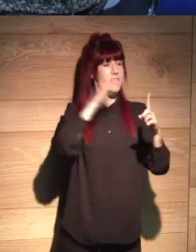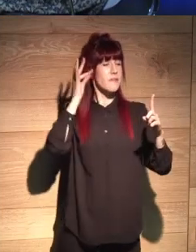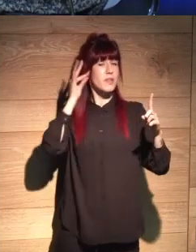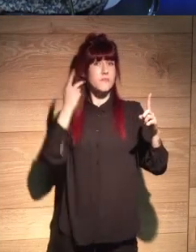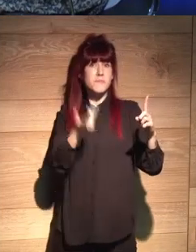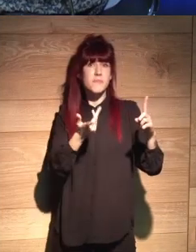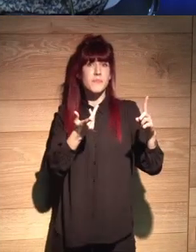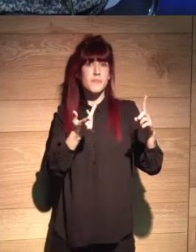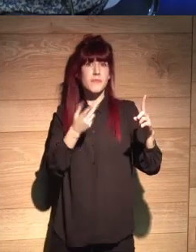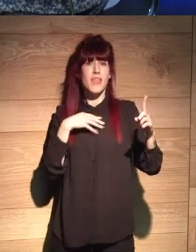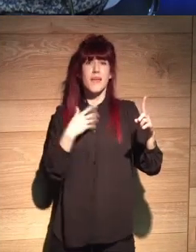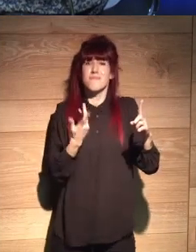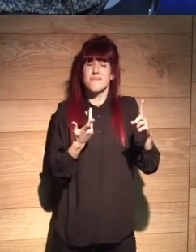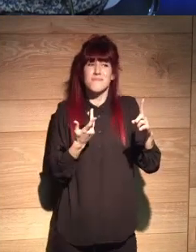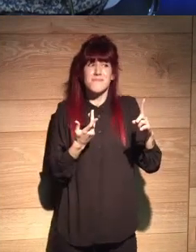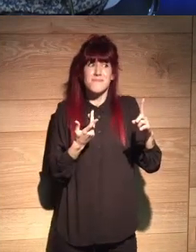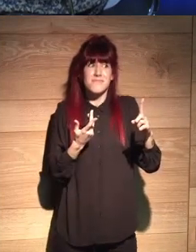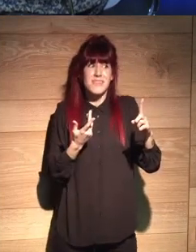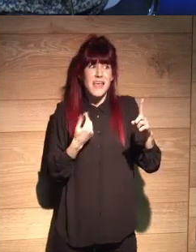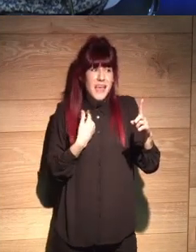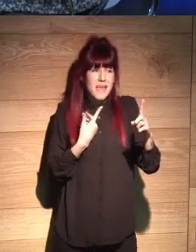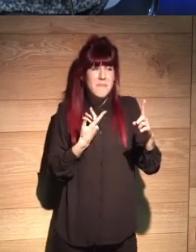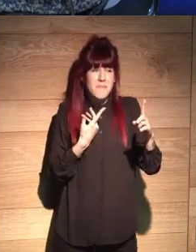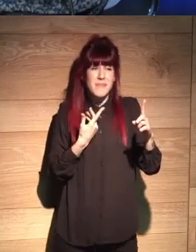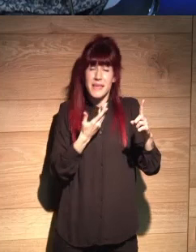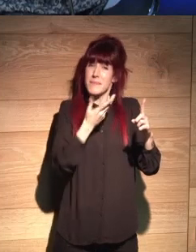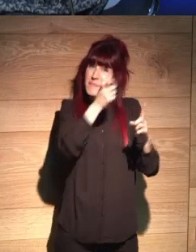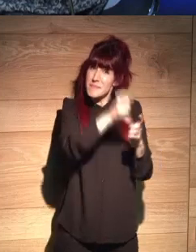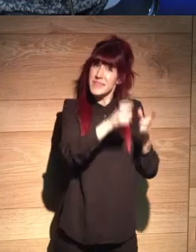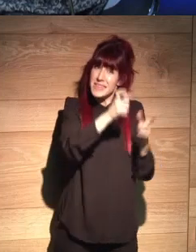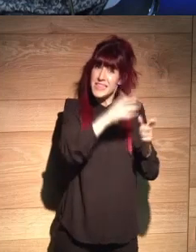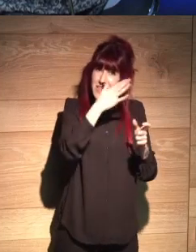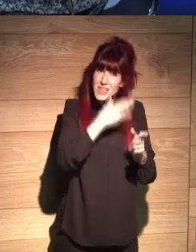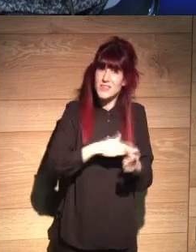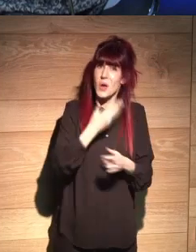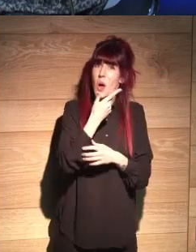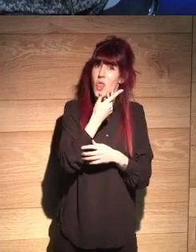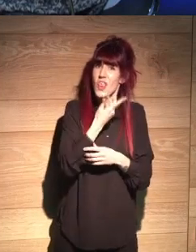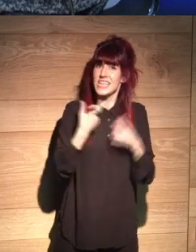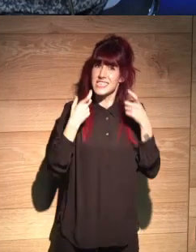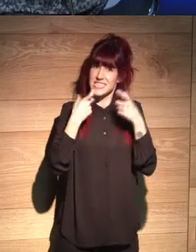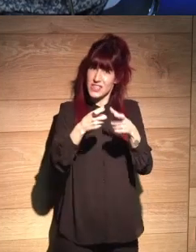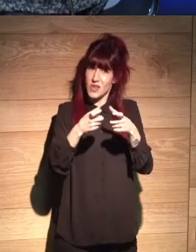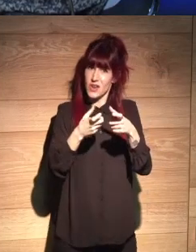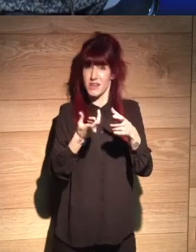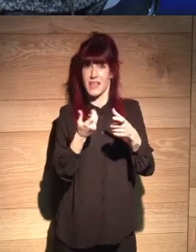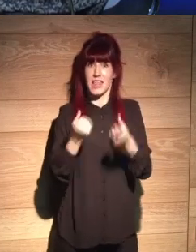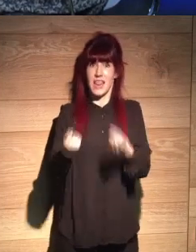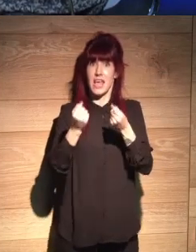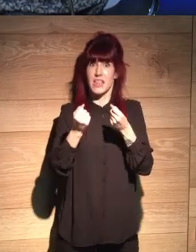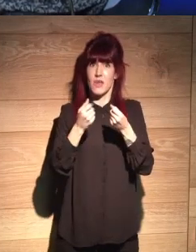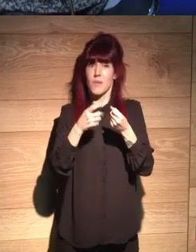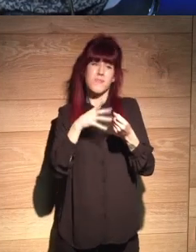female role models to make the energy sector more friendly for boys and girls.